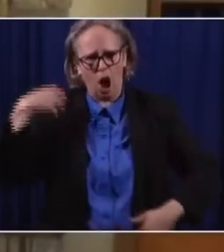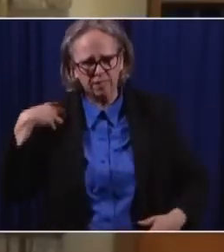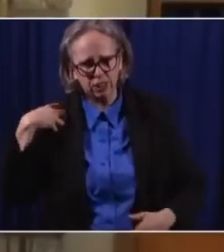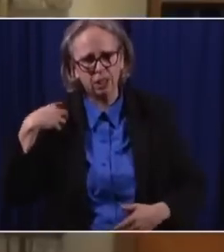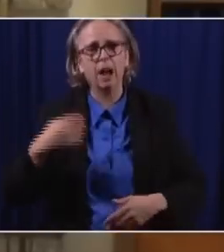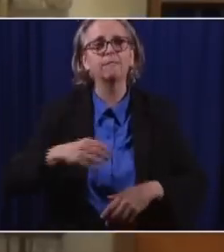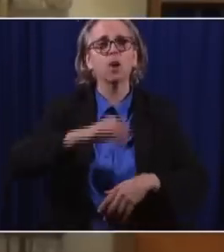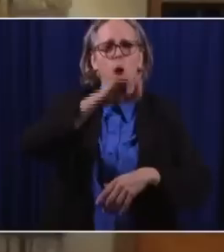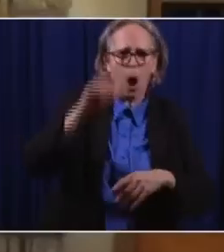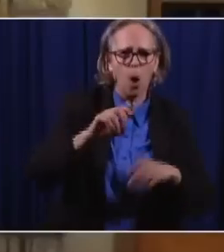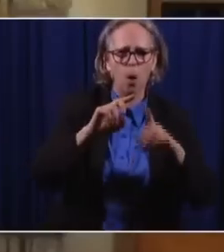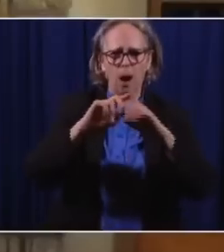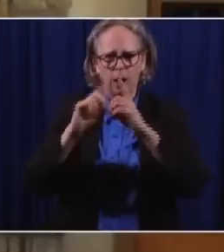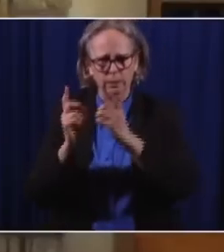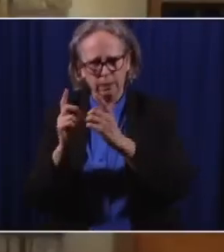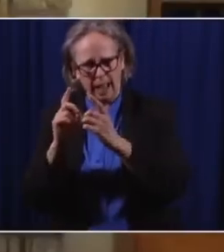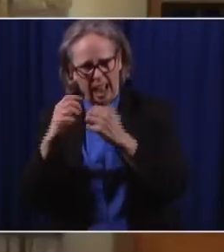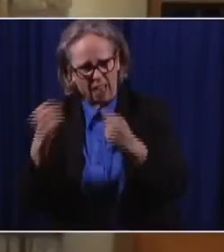Health.